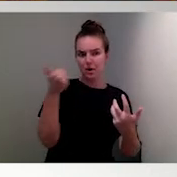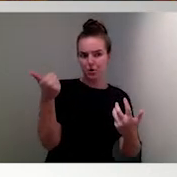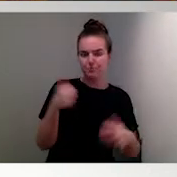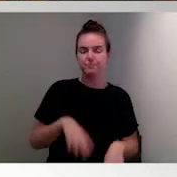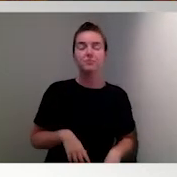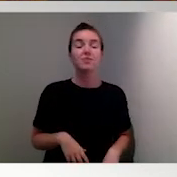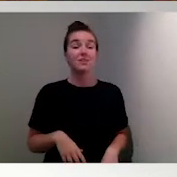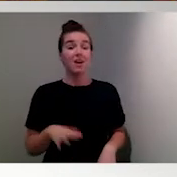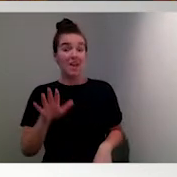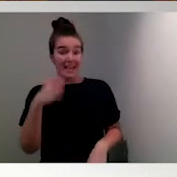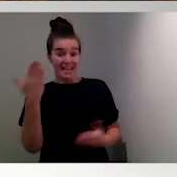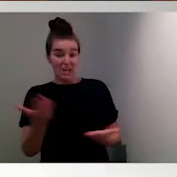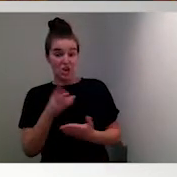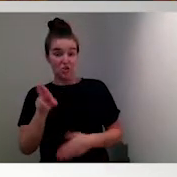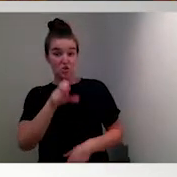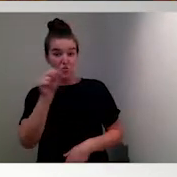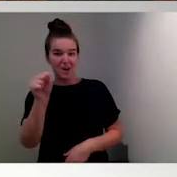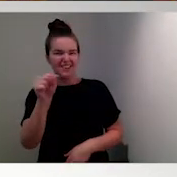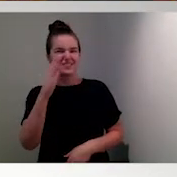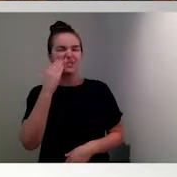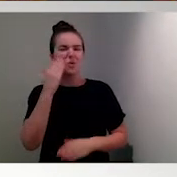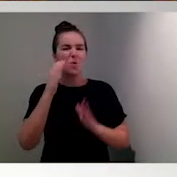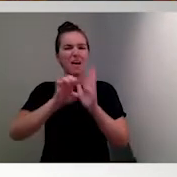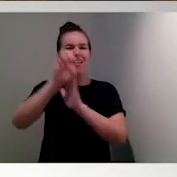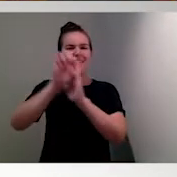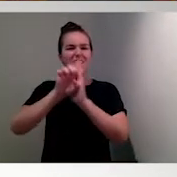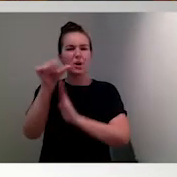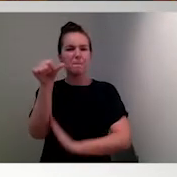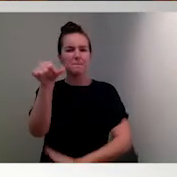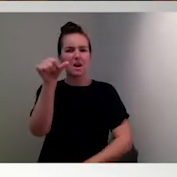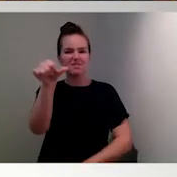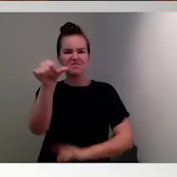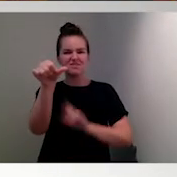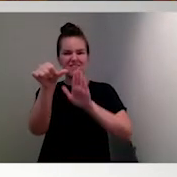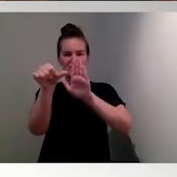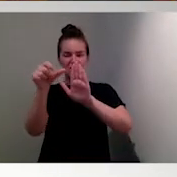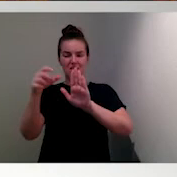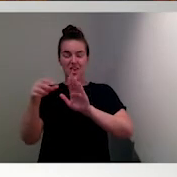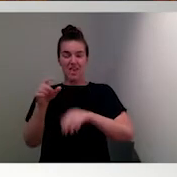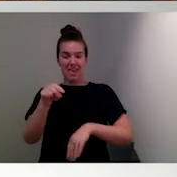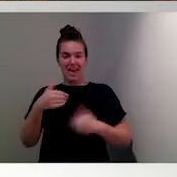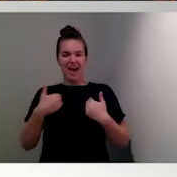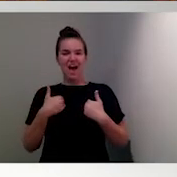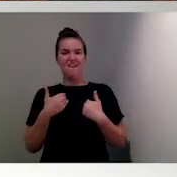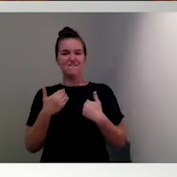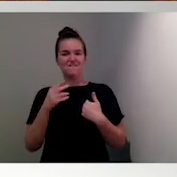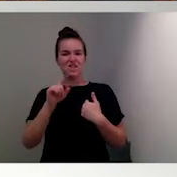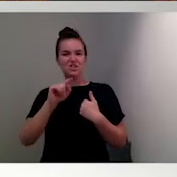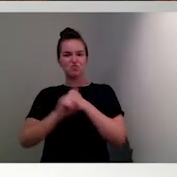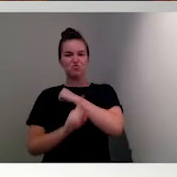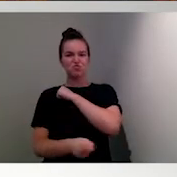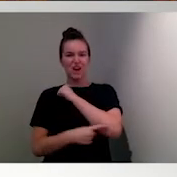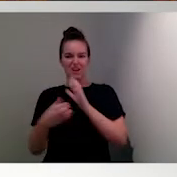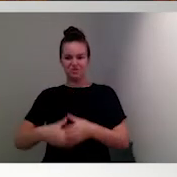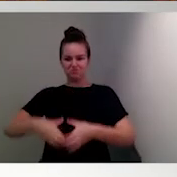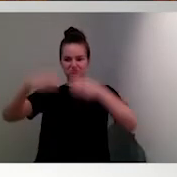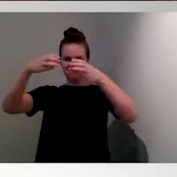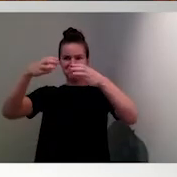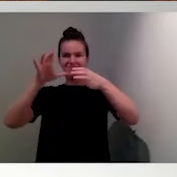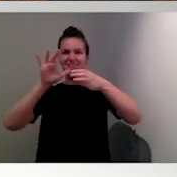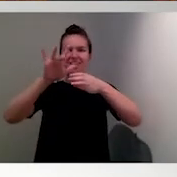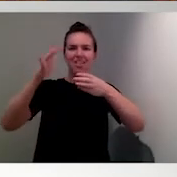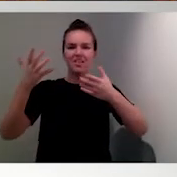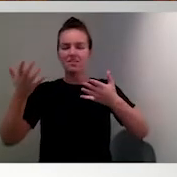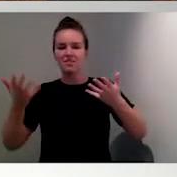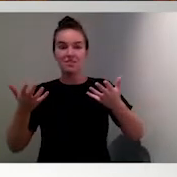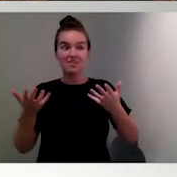elevator buttons. How many of you are in an accessible room and have trouble opening the door?